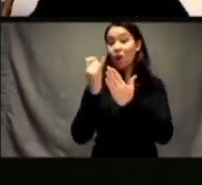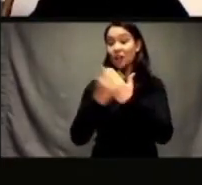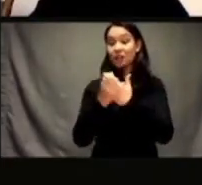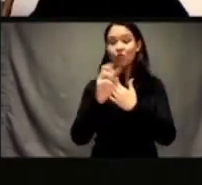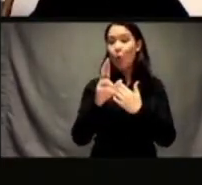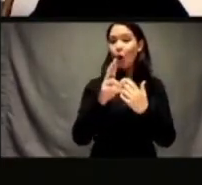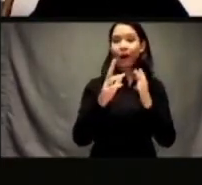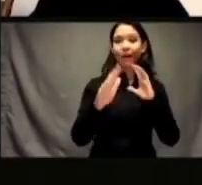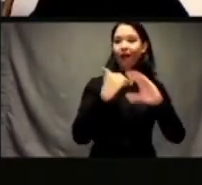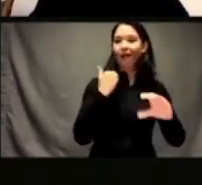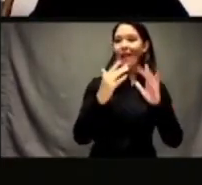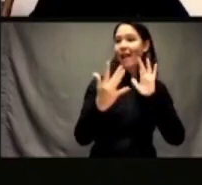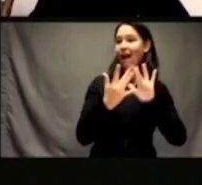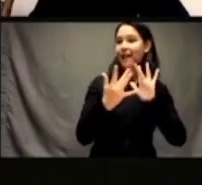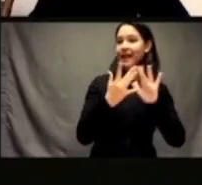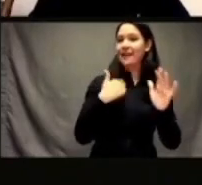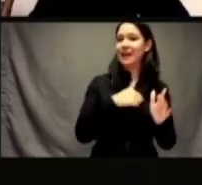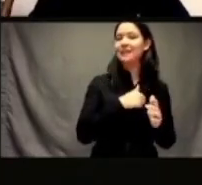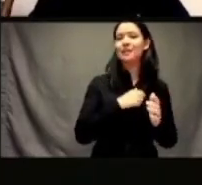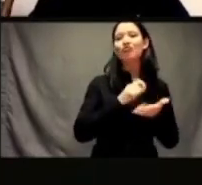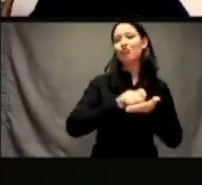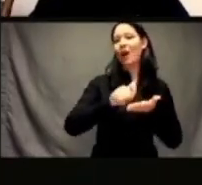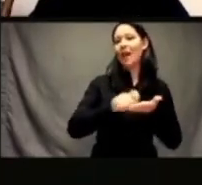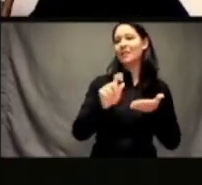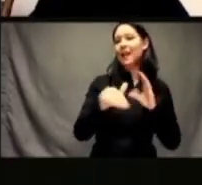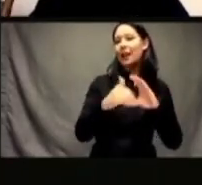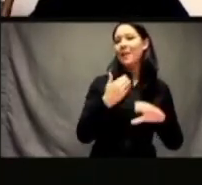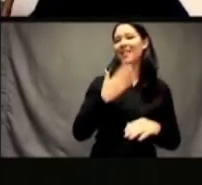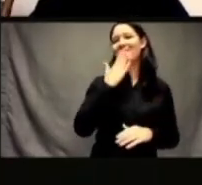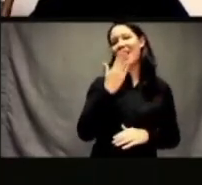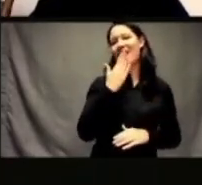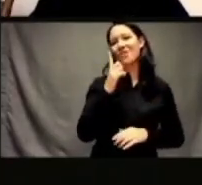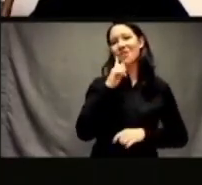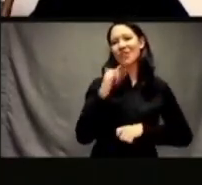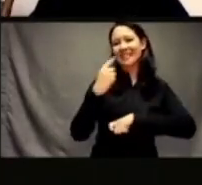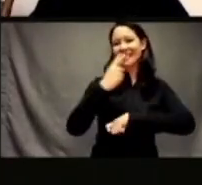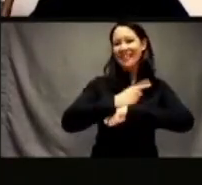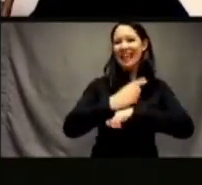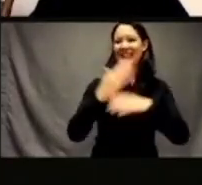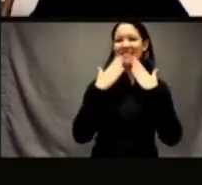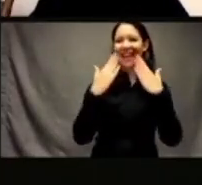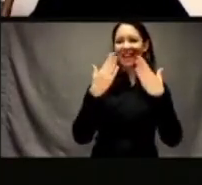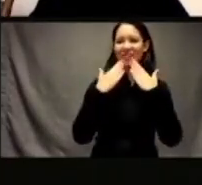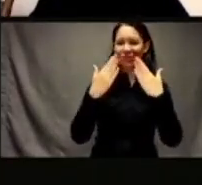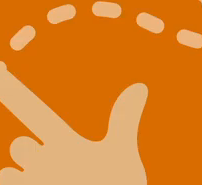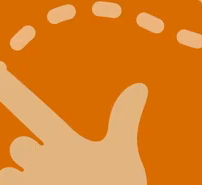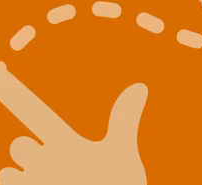email, just go ahead and write to us. Thank you so much for today. Thank you.